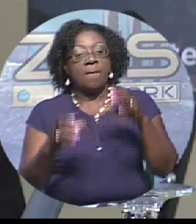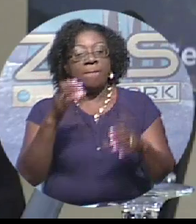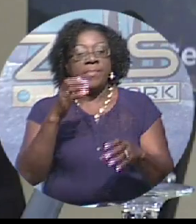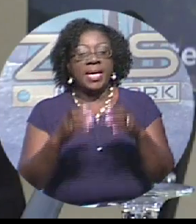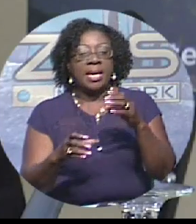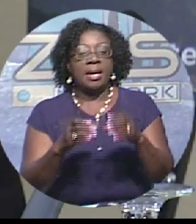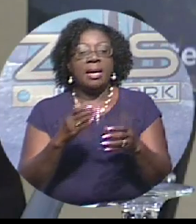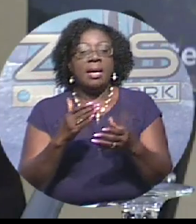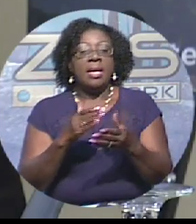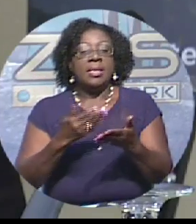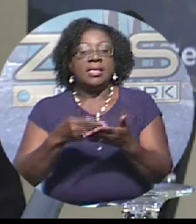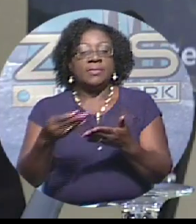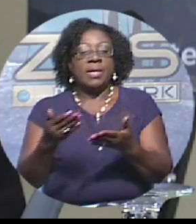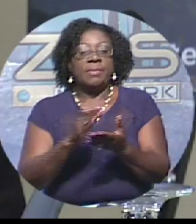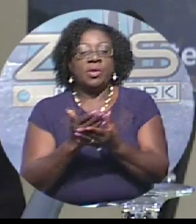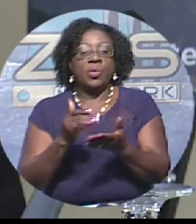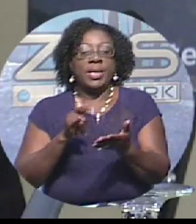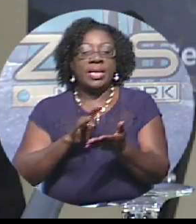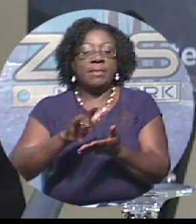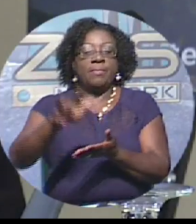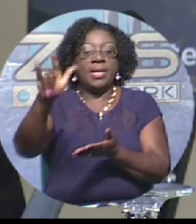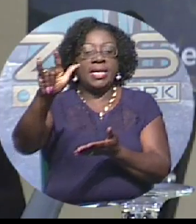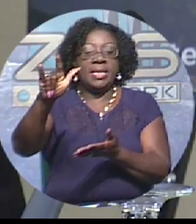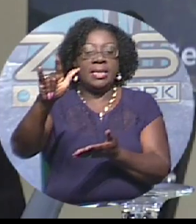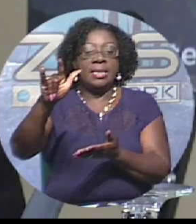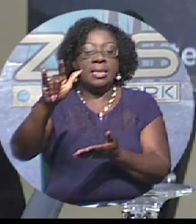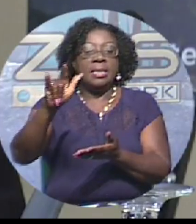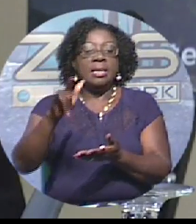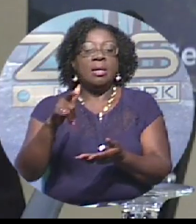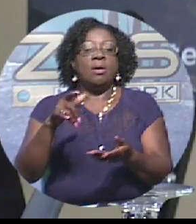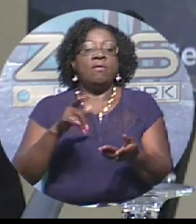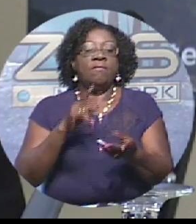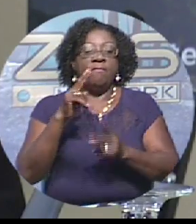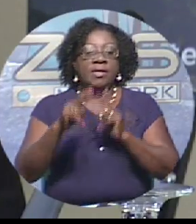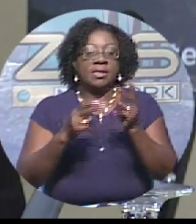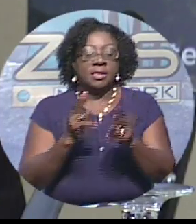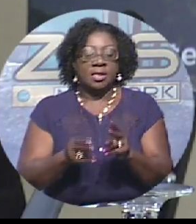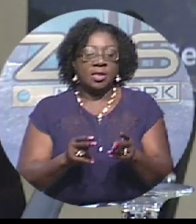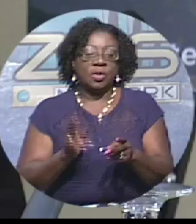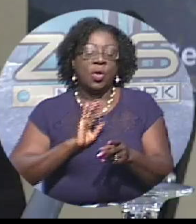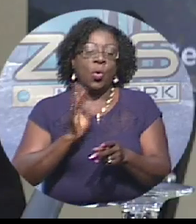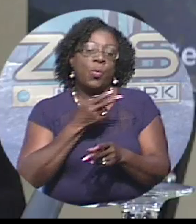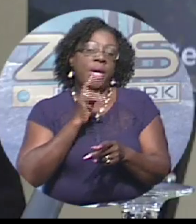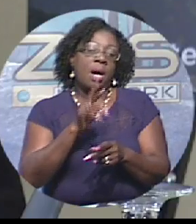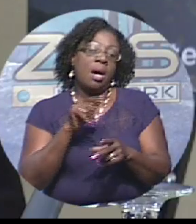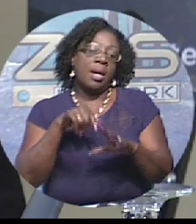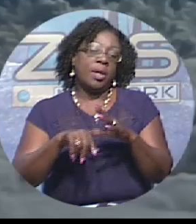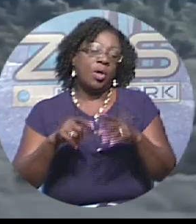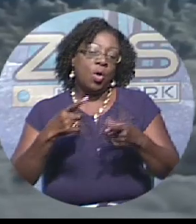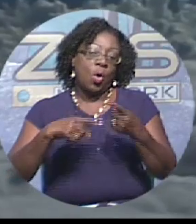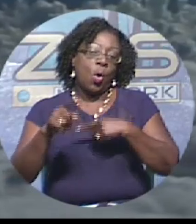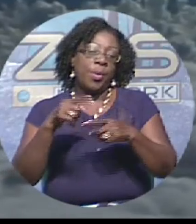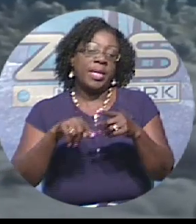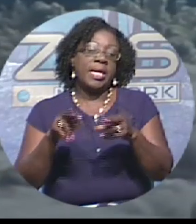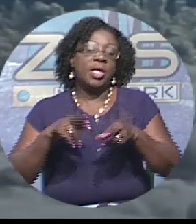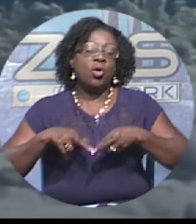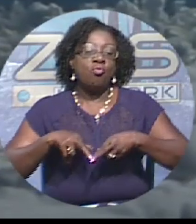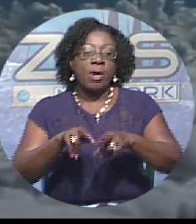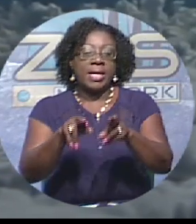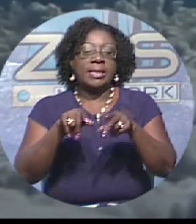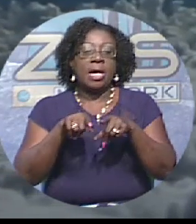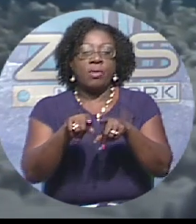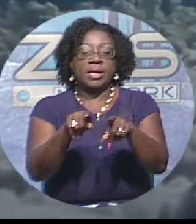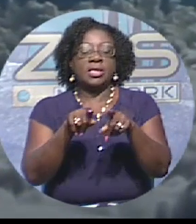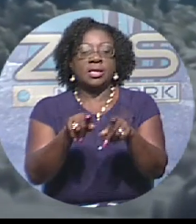between air and cruise visitors, we see that we are going in the right direction. And air arrivals